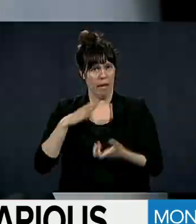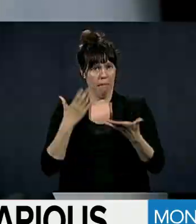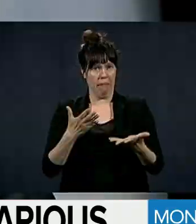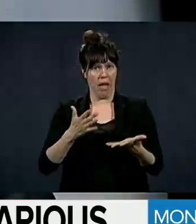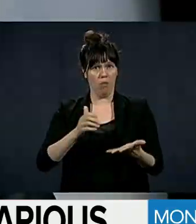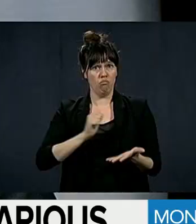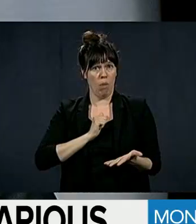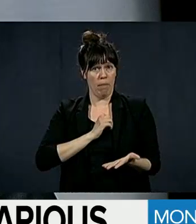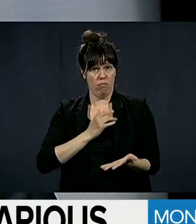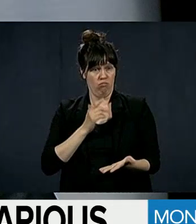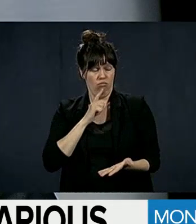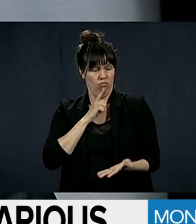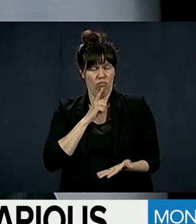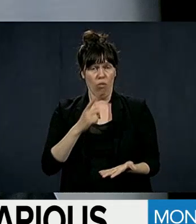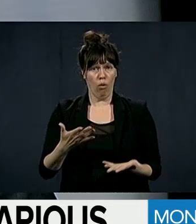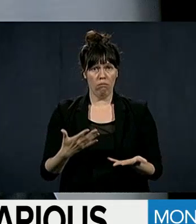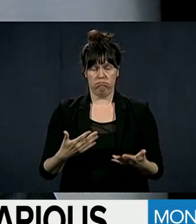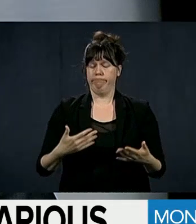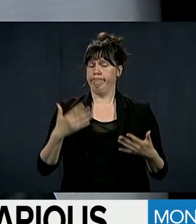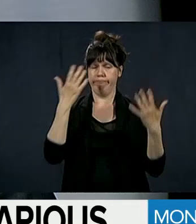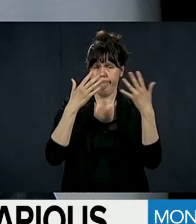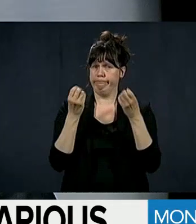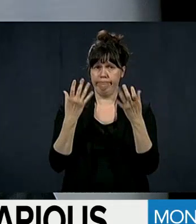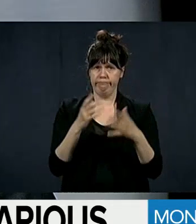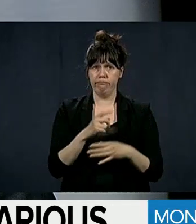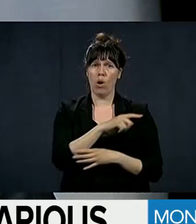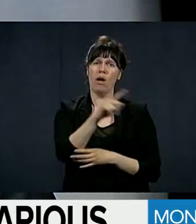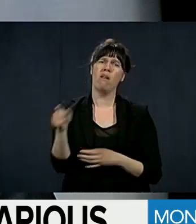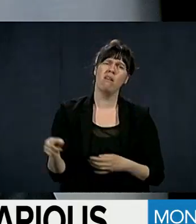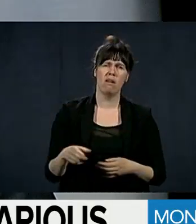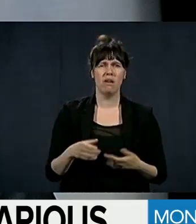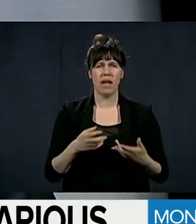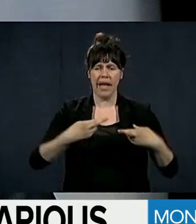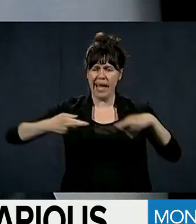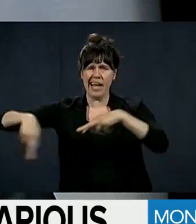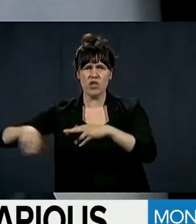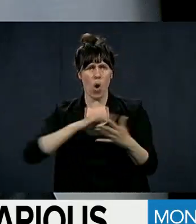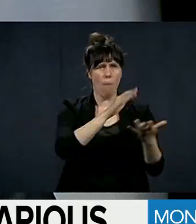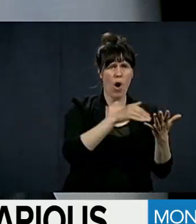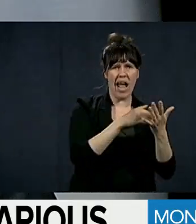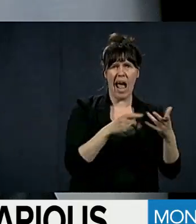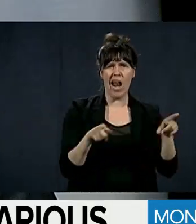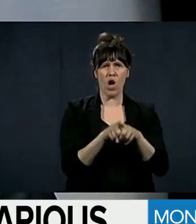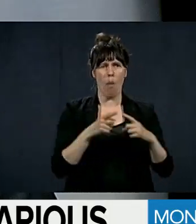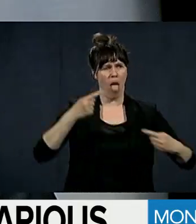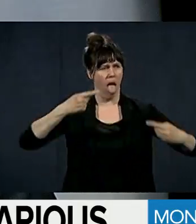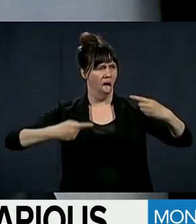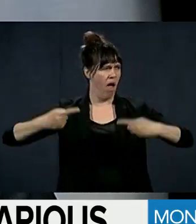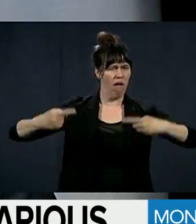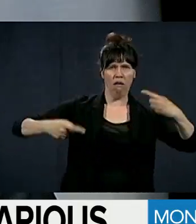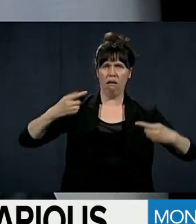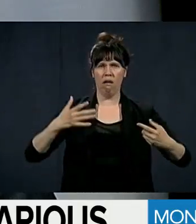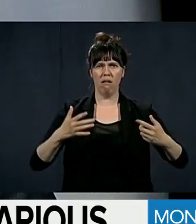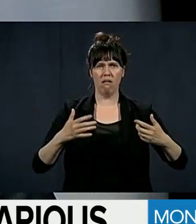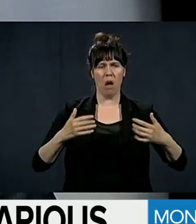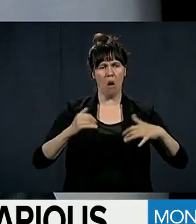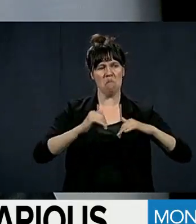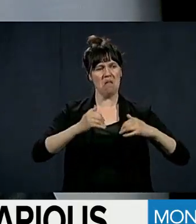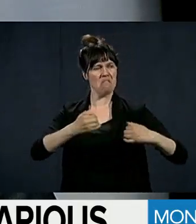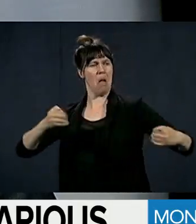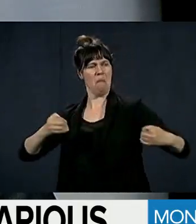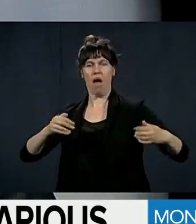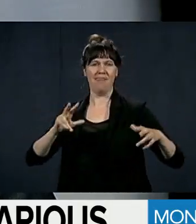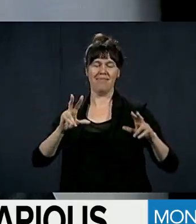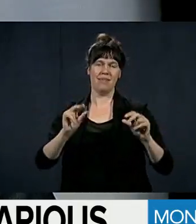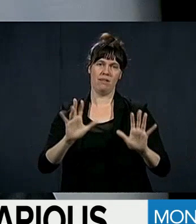I don't want Quebecers to start fighting and dividing between Montreal and the rest of the